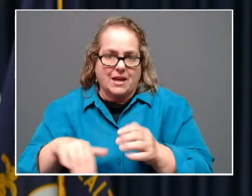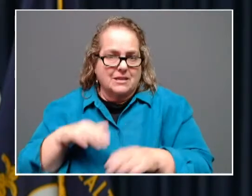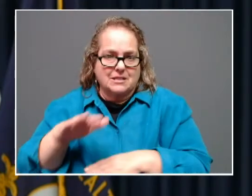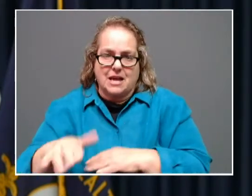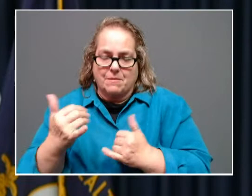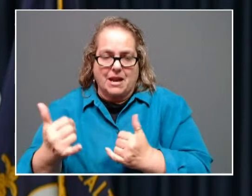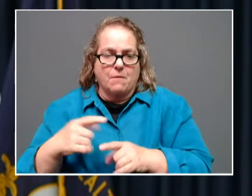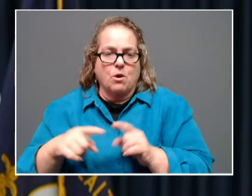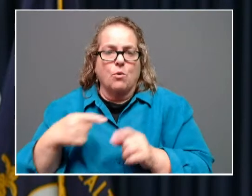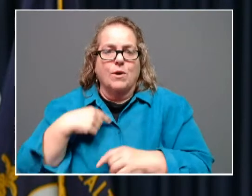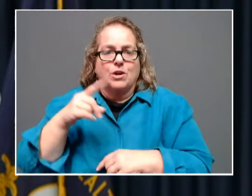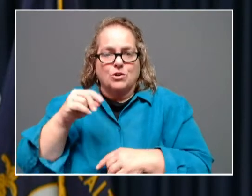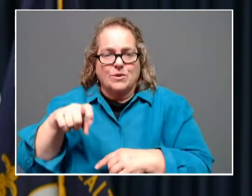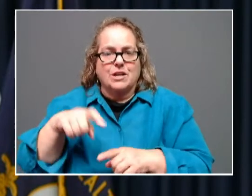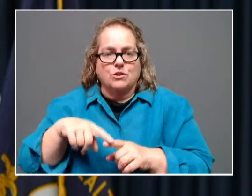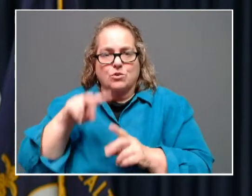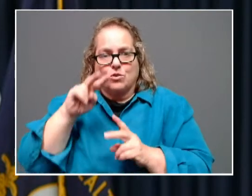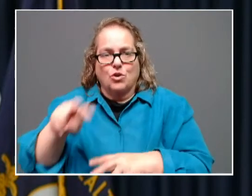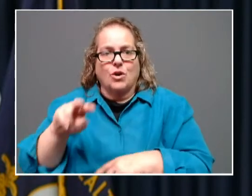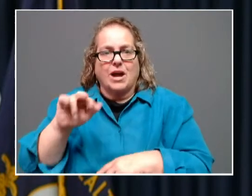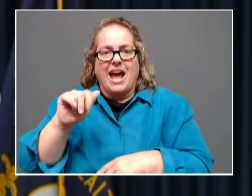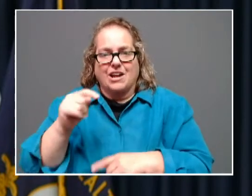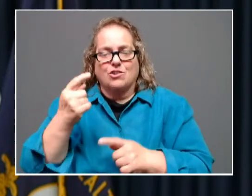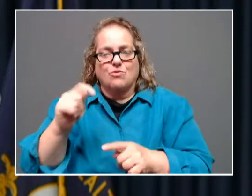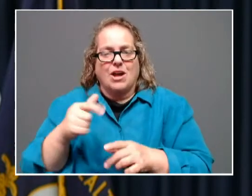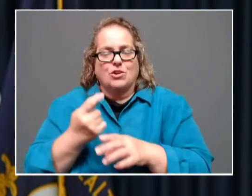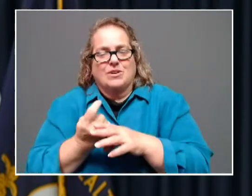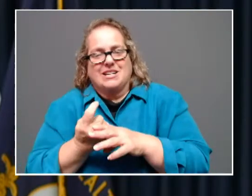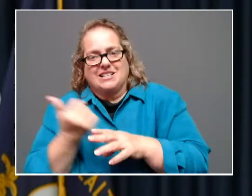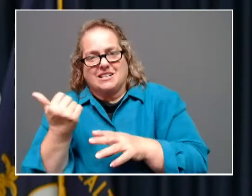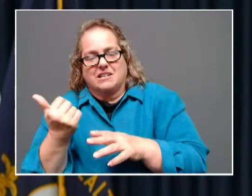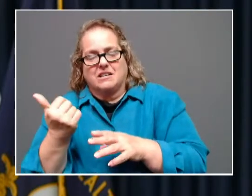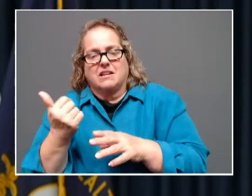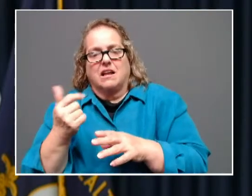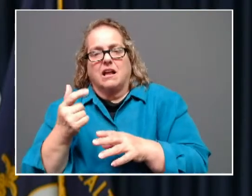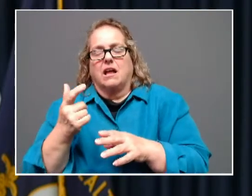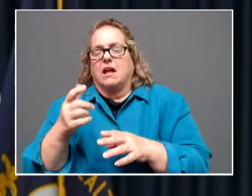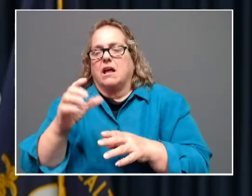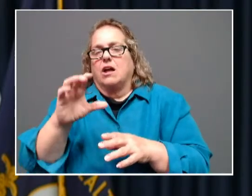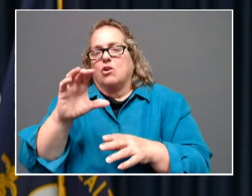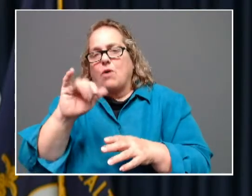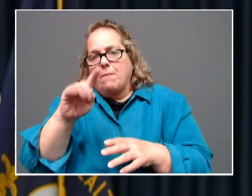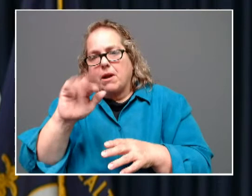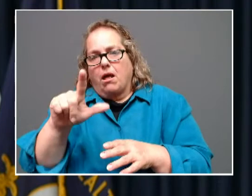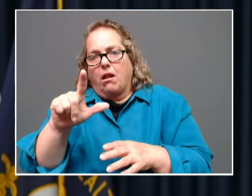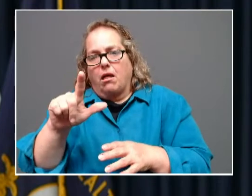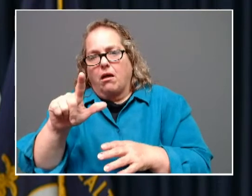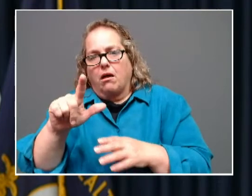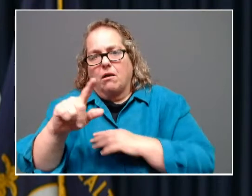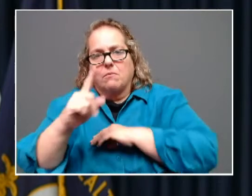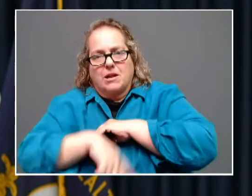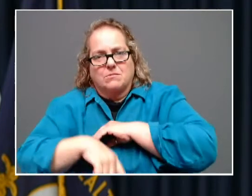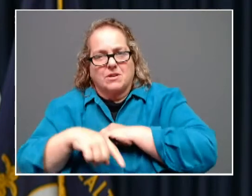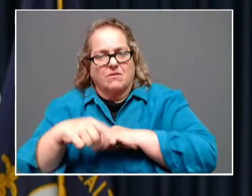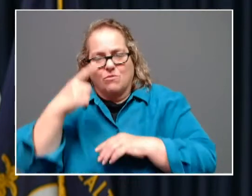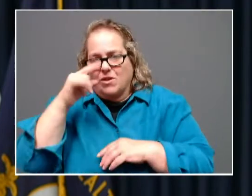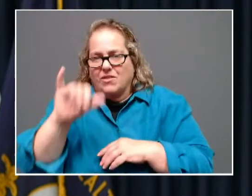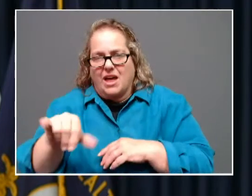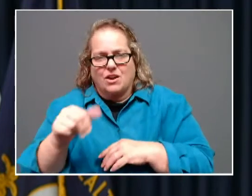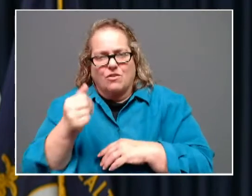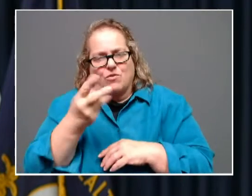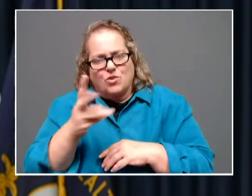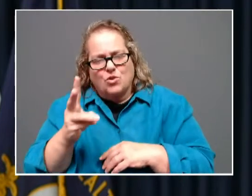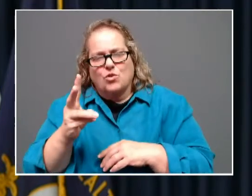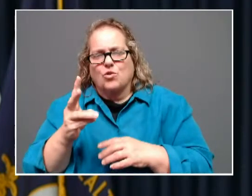look at the decriminalization aspect. Very few arrests are currently made on